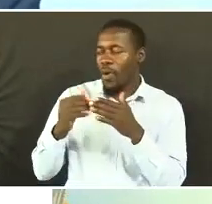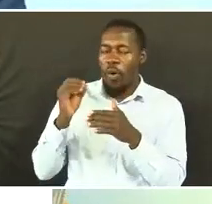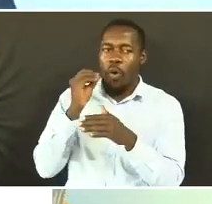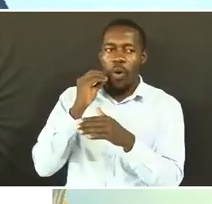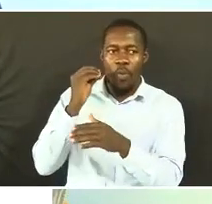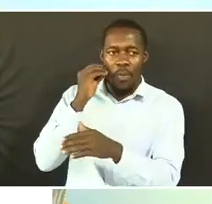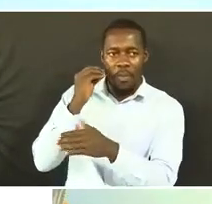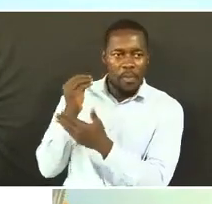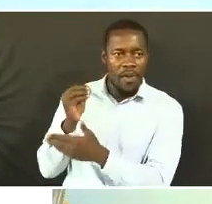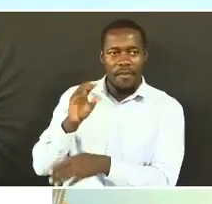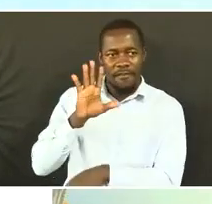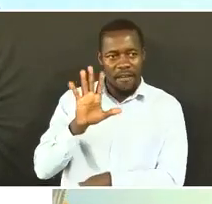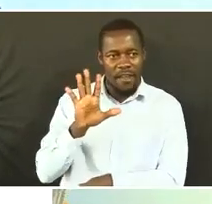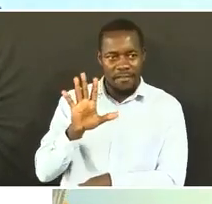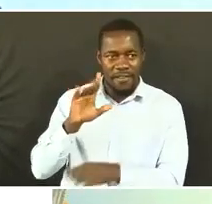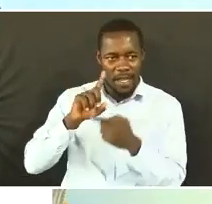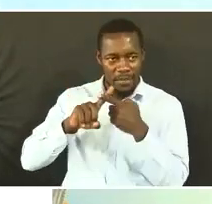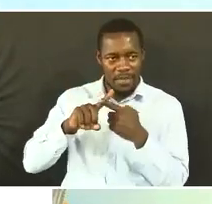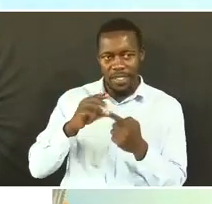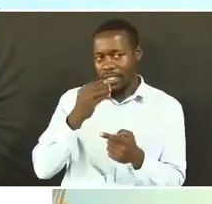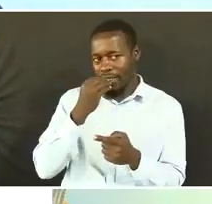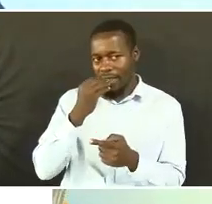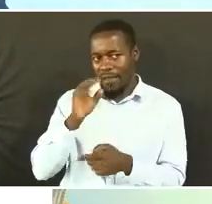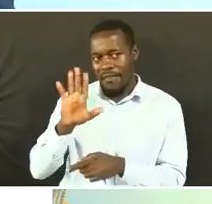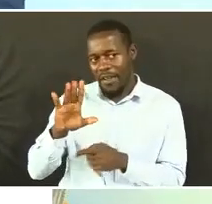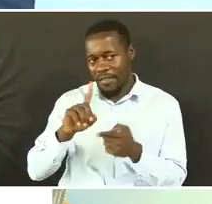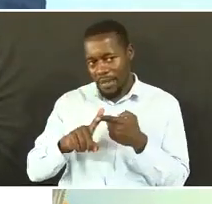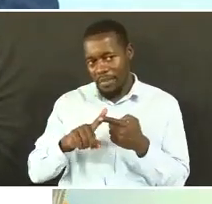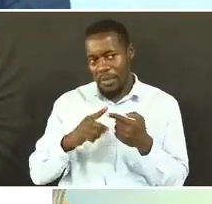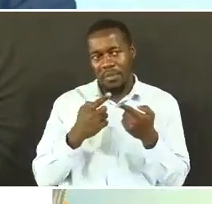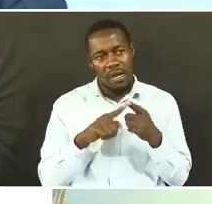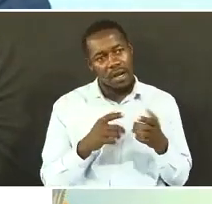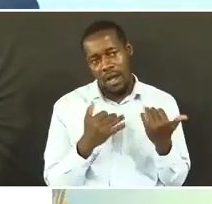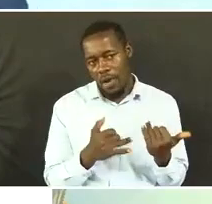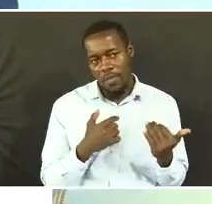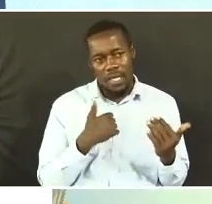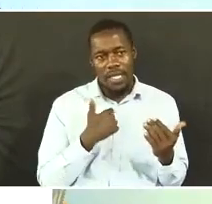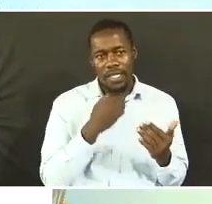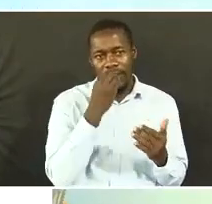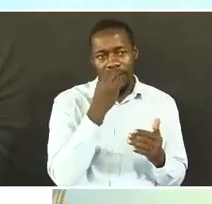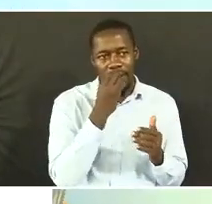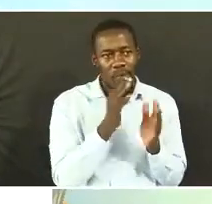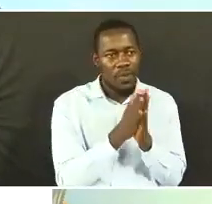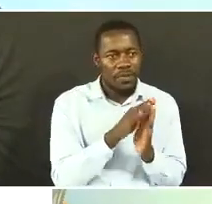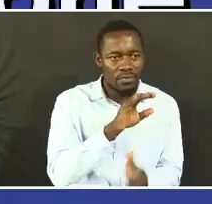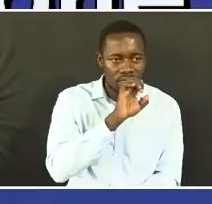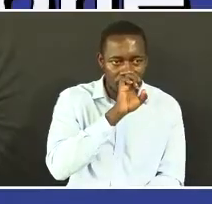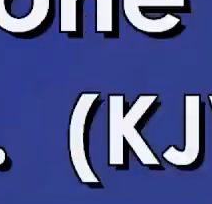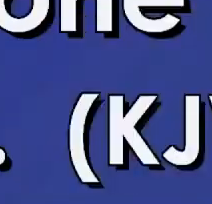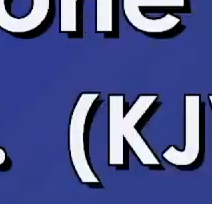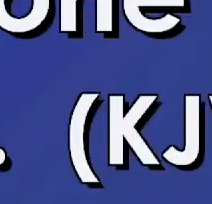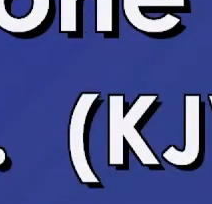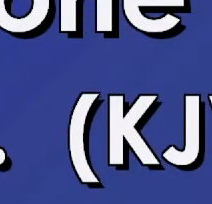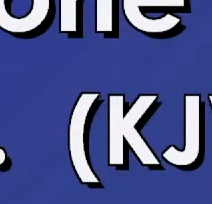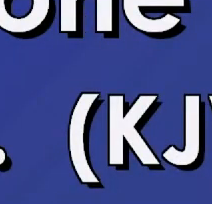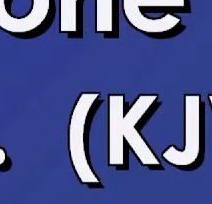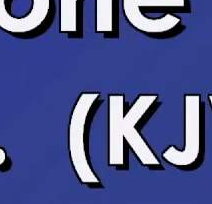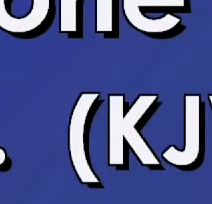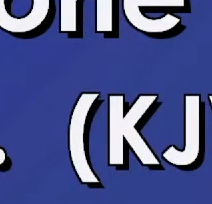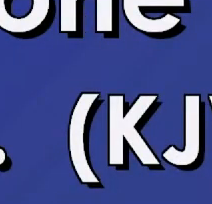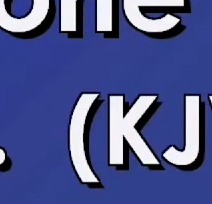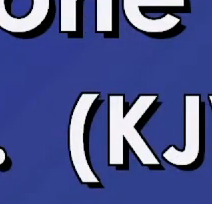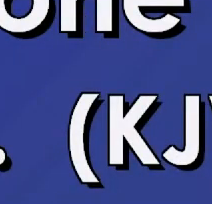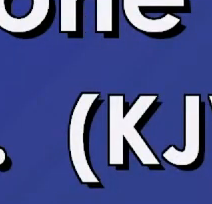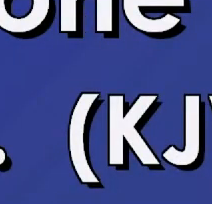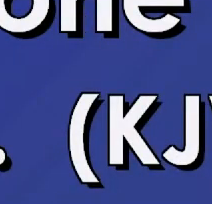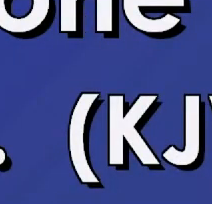to scrounge for a meal with pigs. Even my masters find it hard to make that offer of